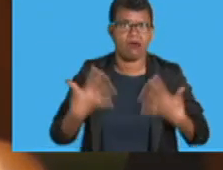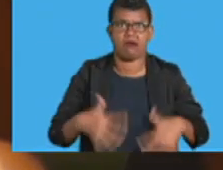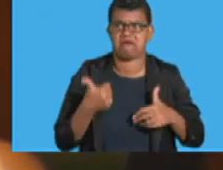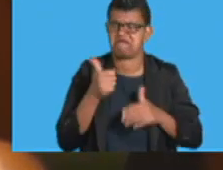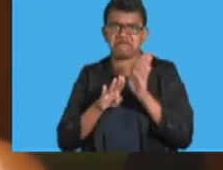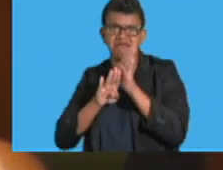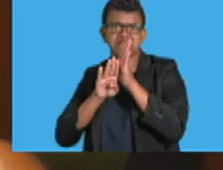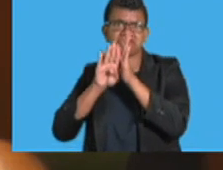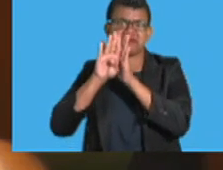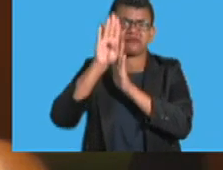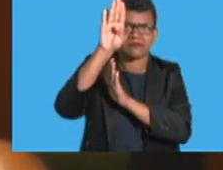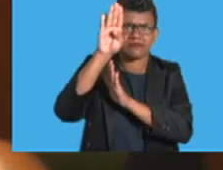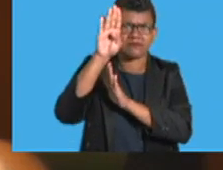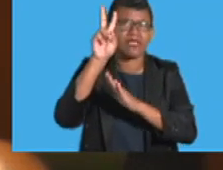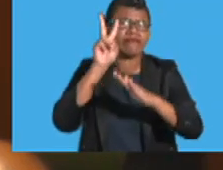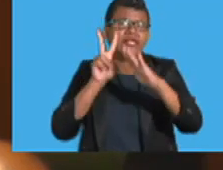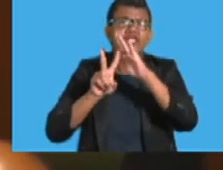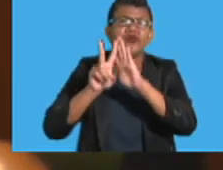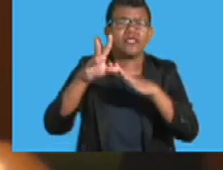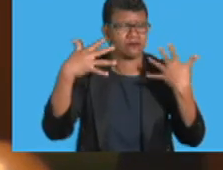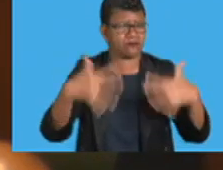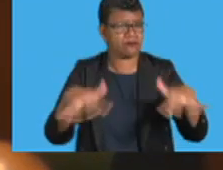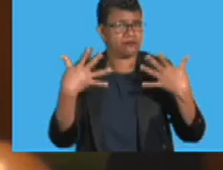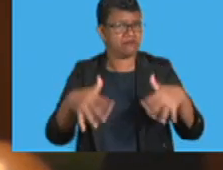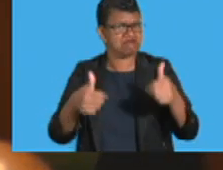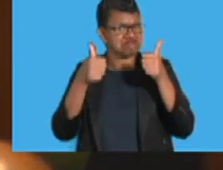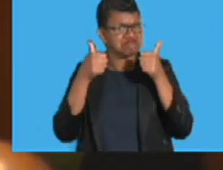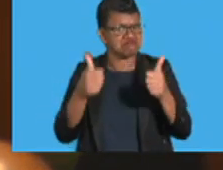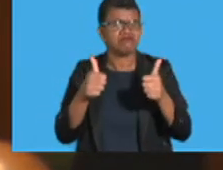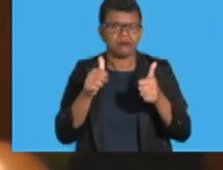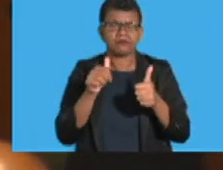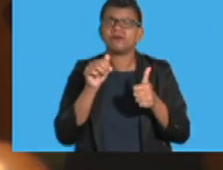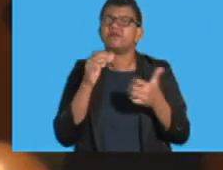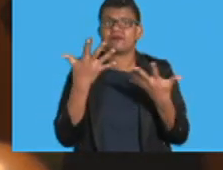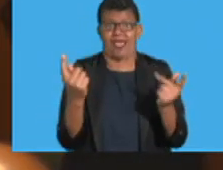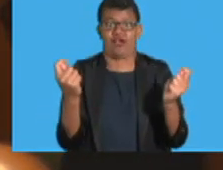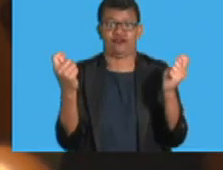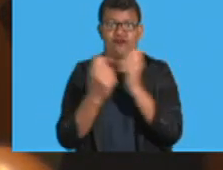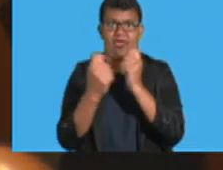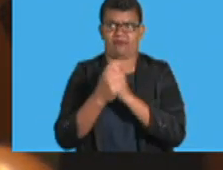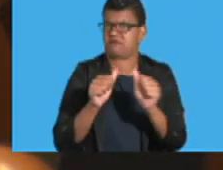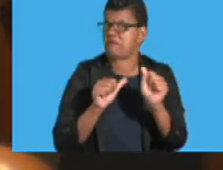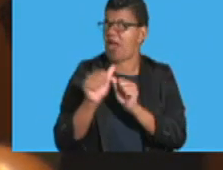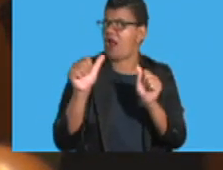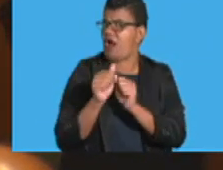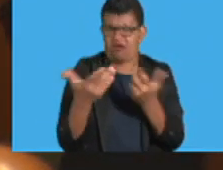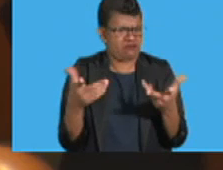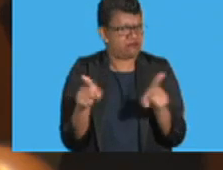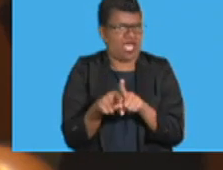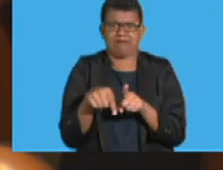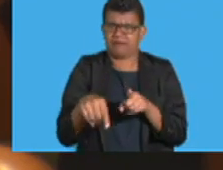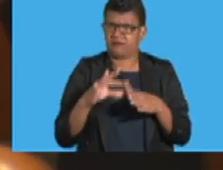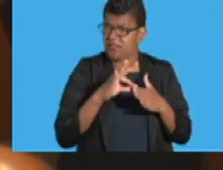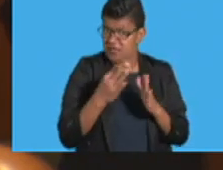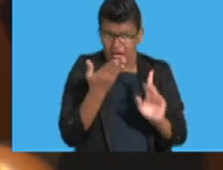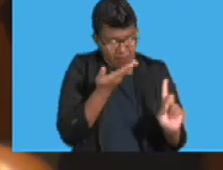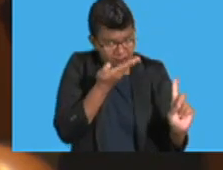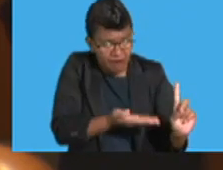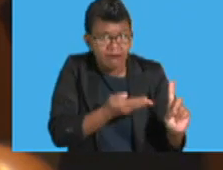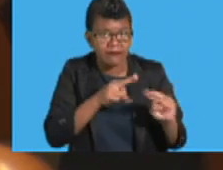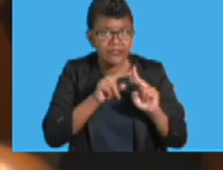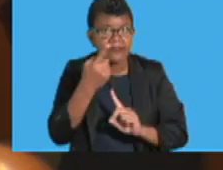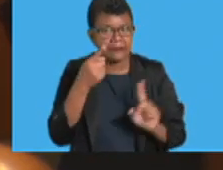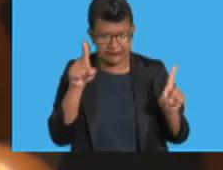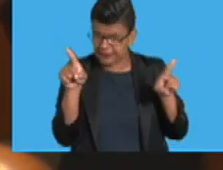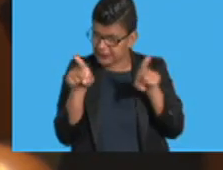that change our future for the better. Just like our leader and Honorable Prime Minister did when